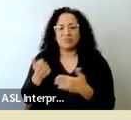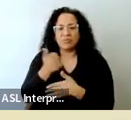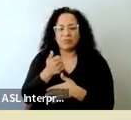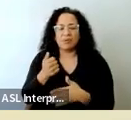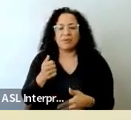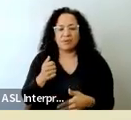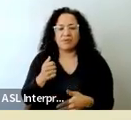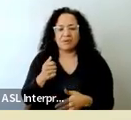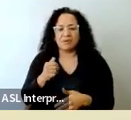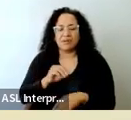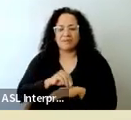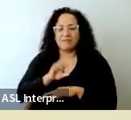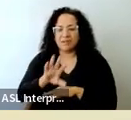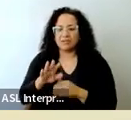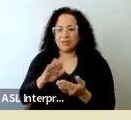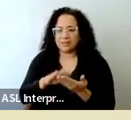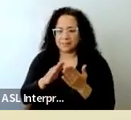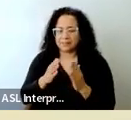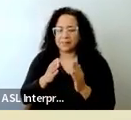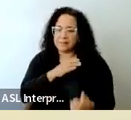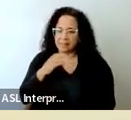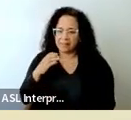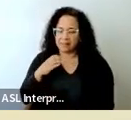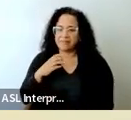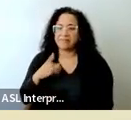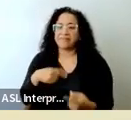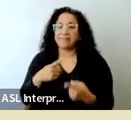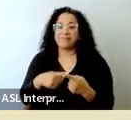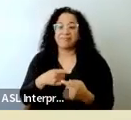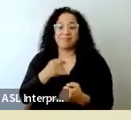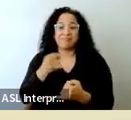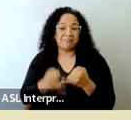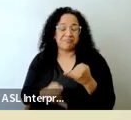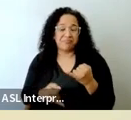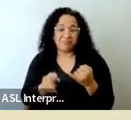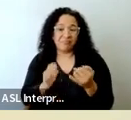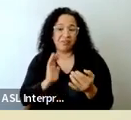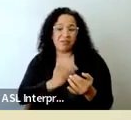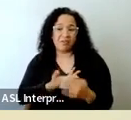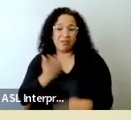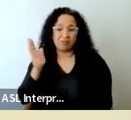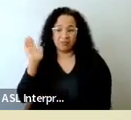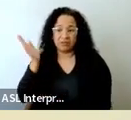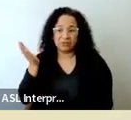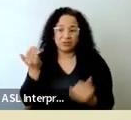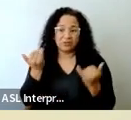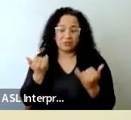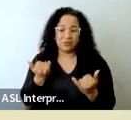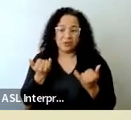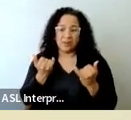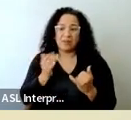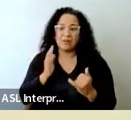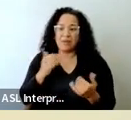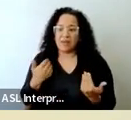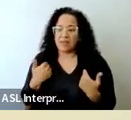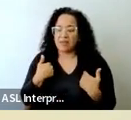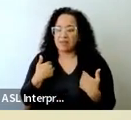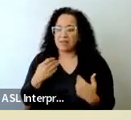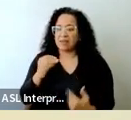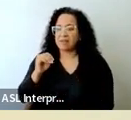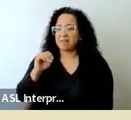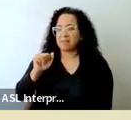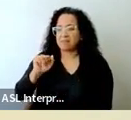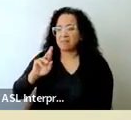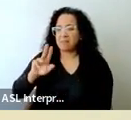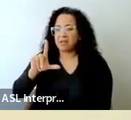committee. And then to round out our presenters for the day, we have